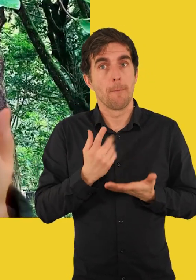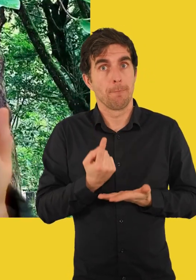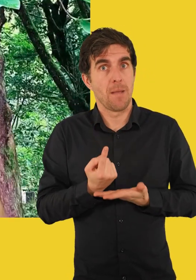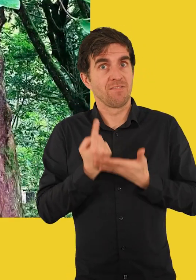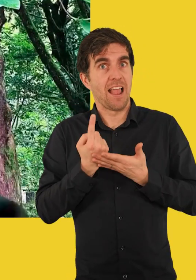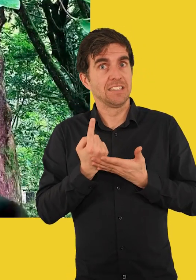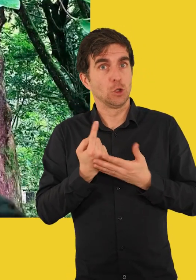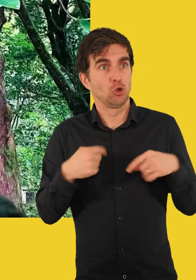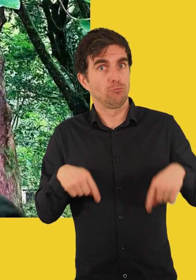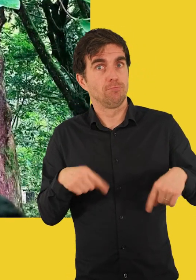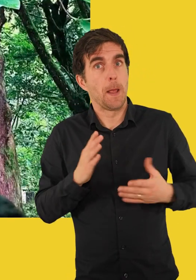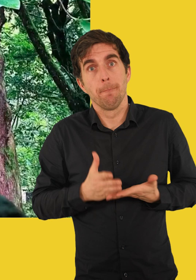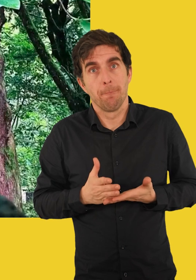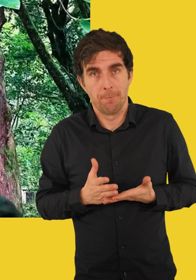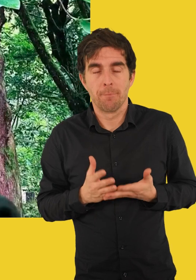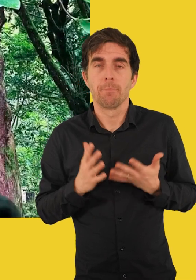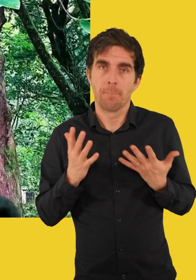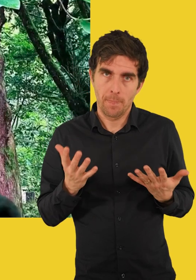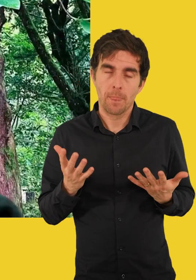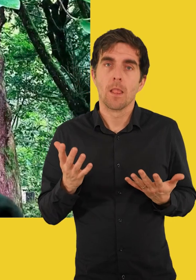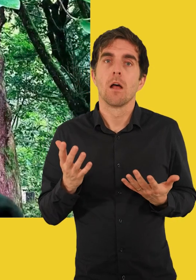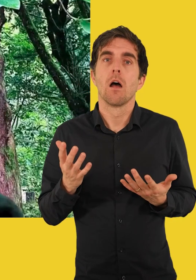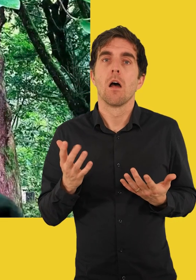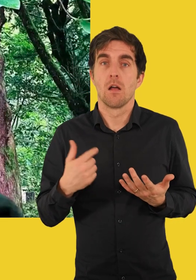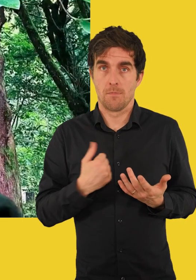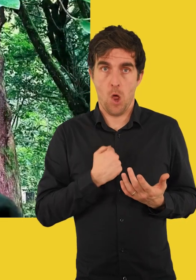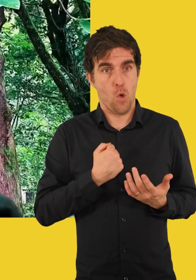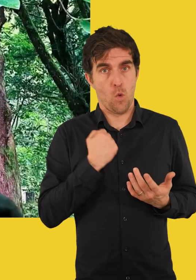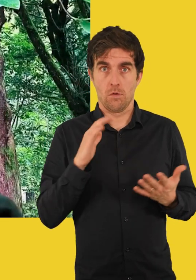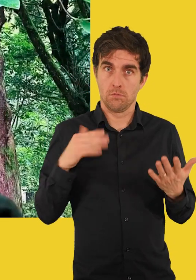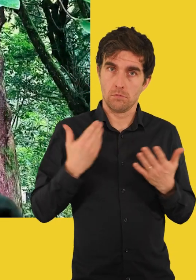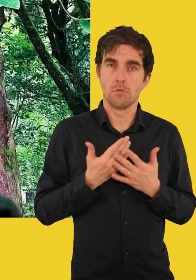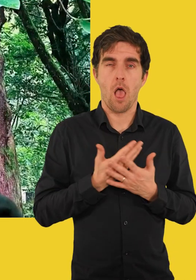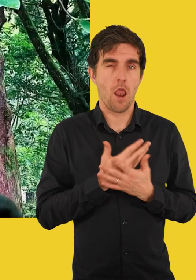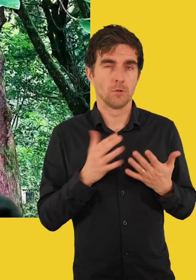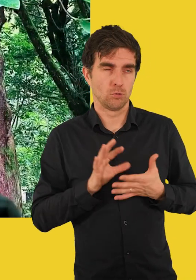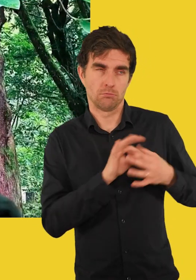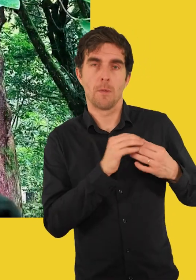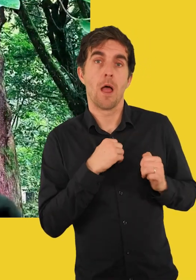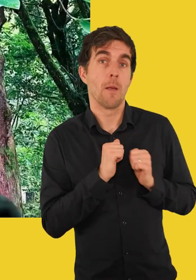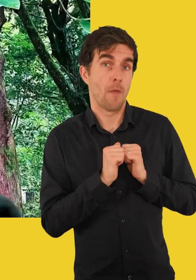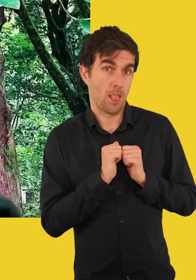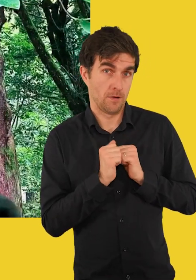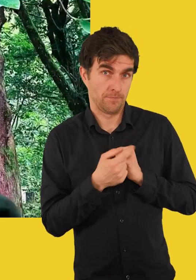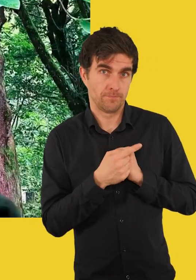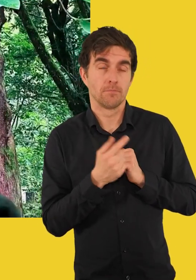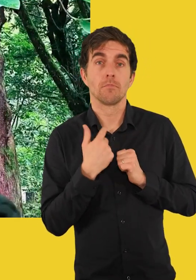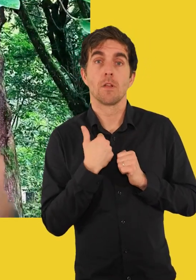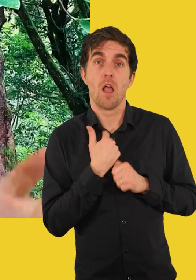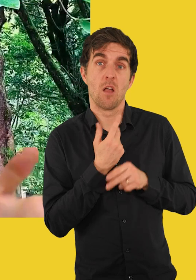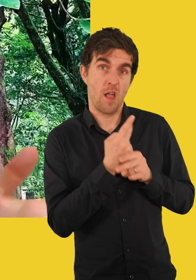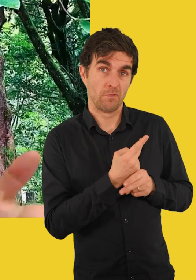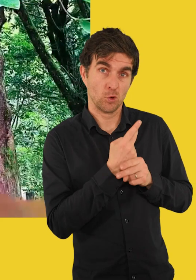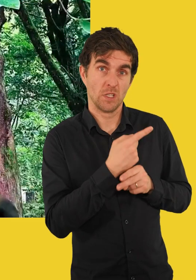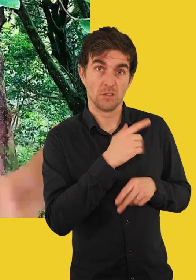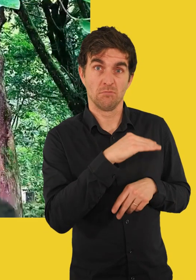it's a huge privilege to be based here. Also, my own journey into this was a lot to do with my brother, who I